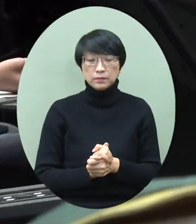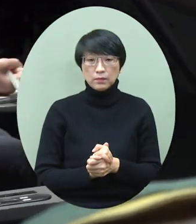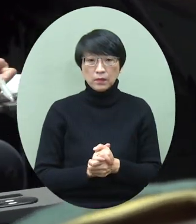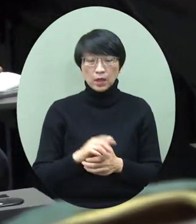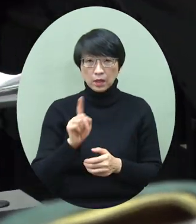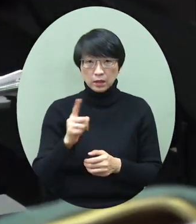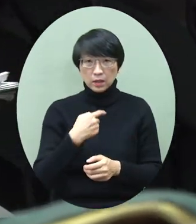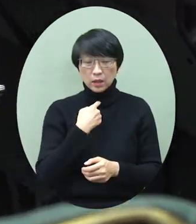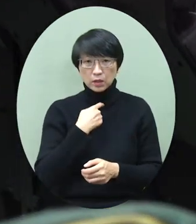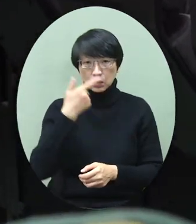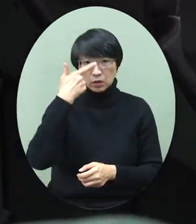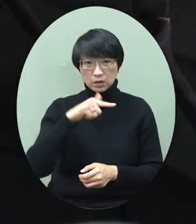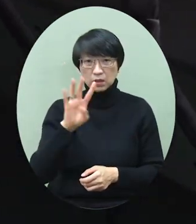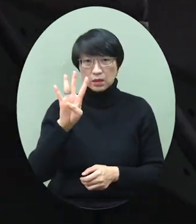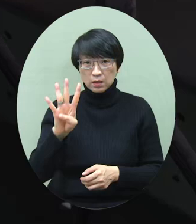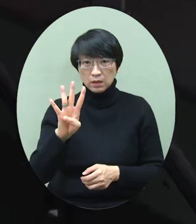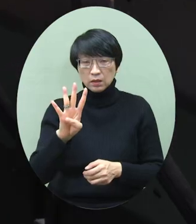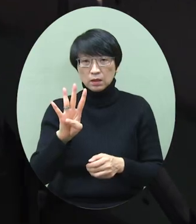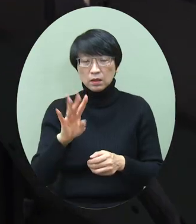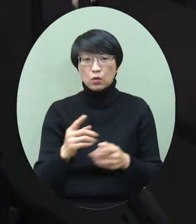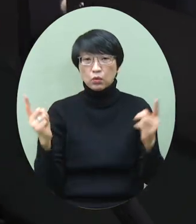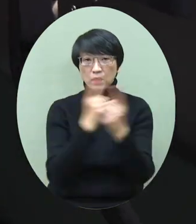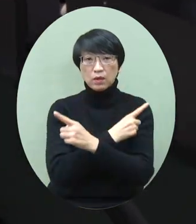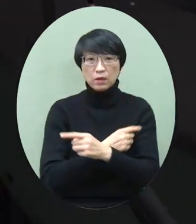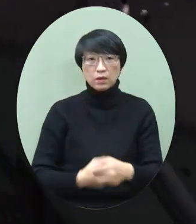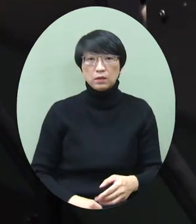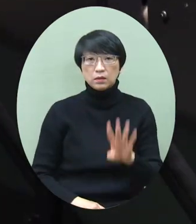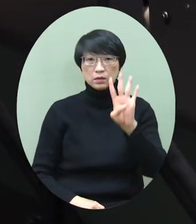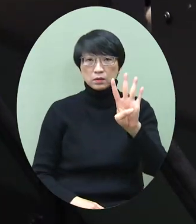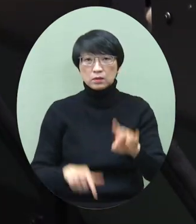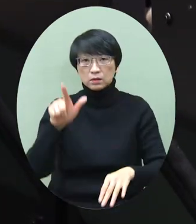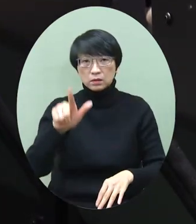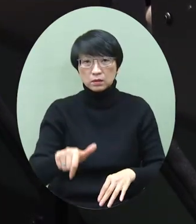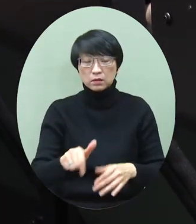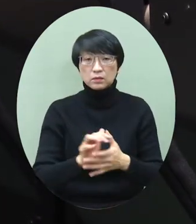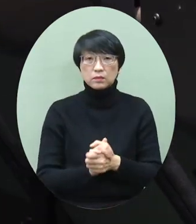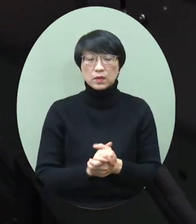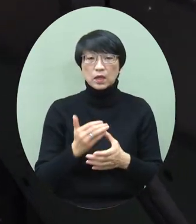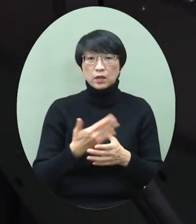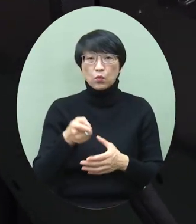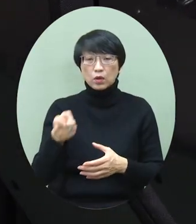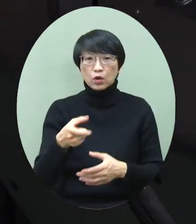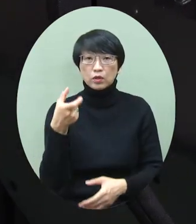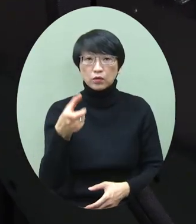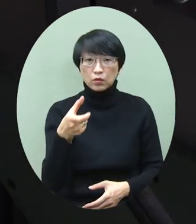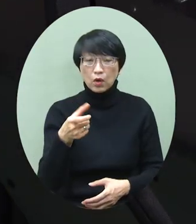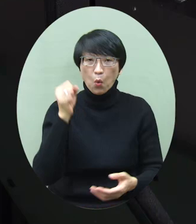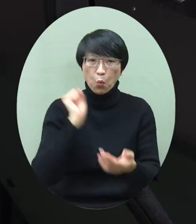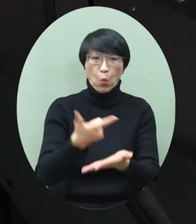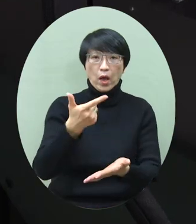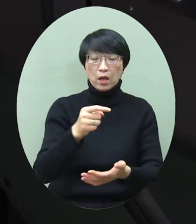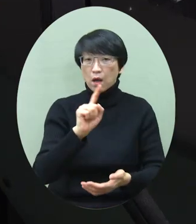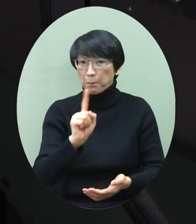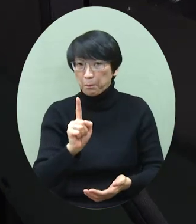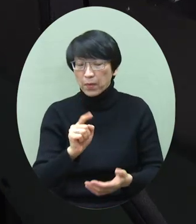because they are ranged between like rather high prices? And secondly, can I also follow up on